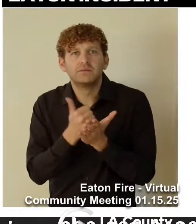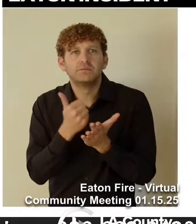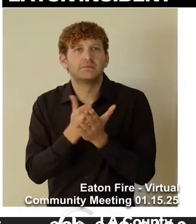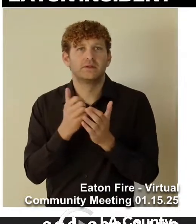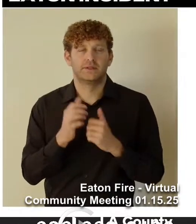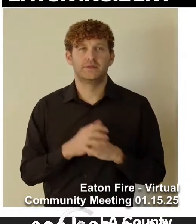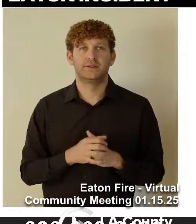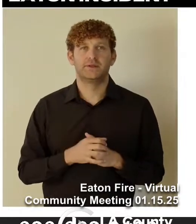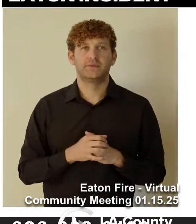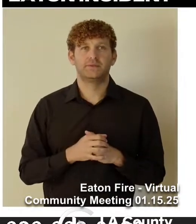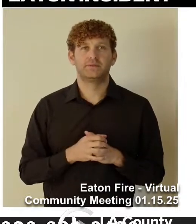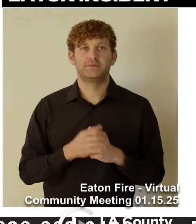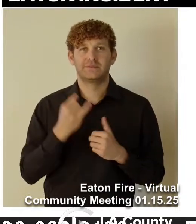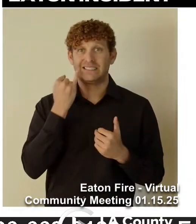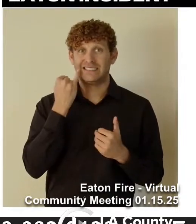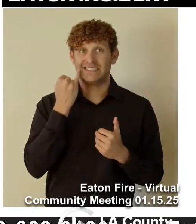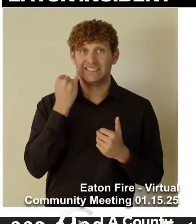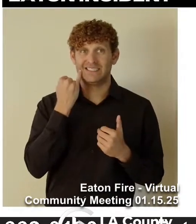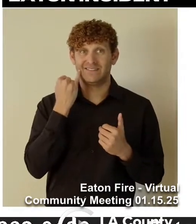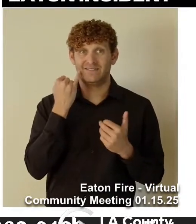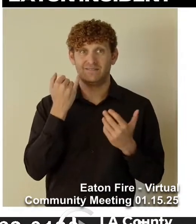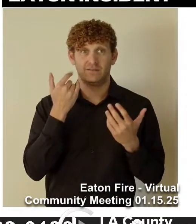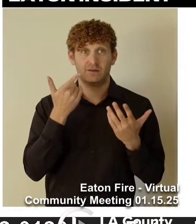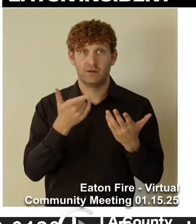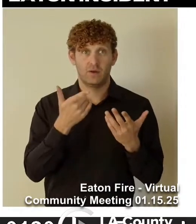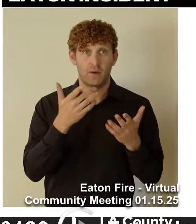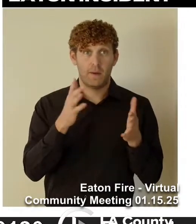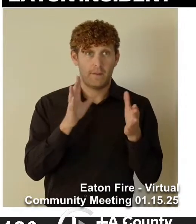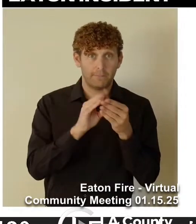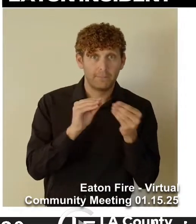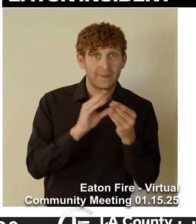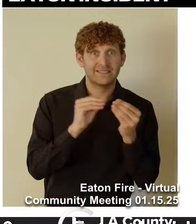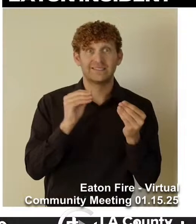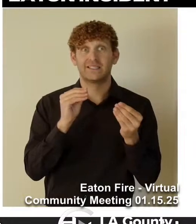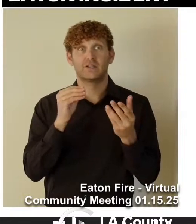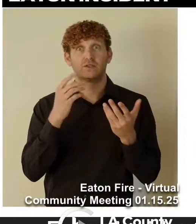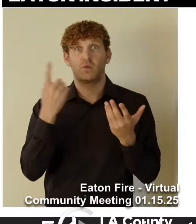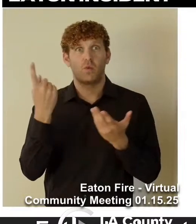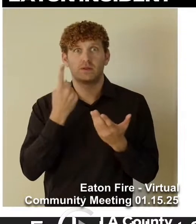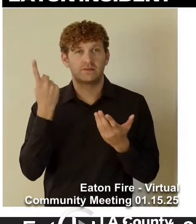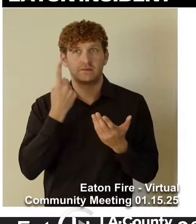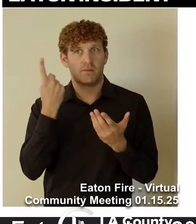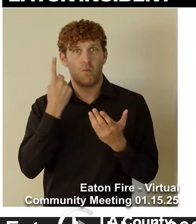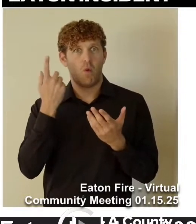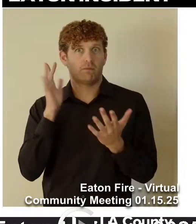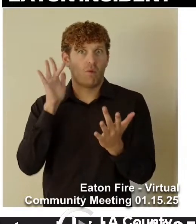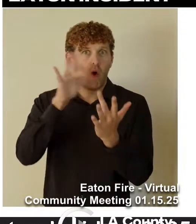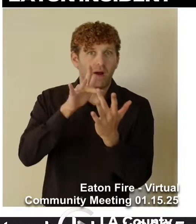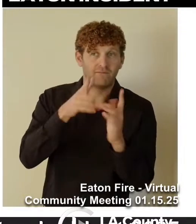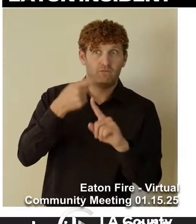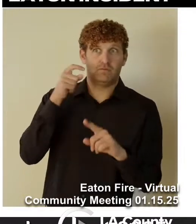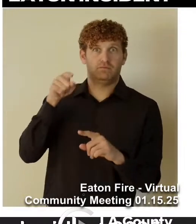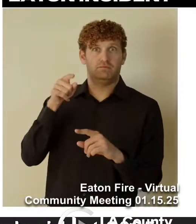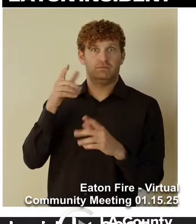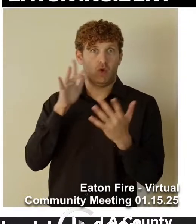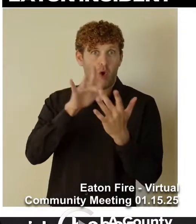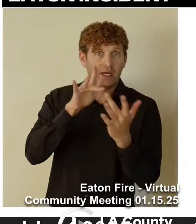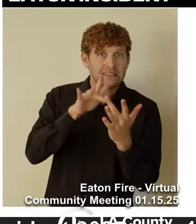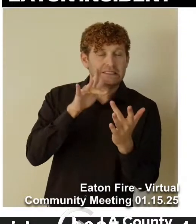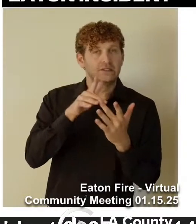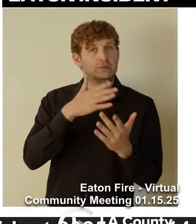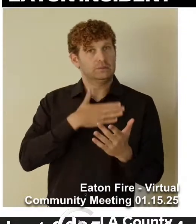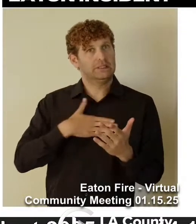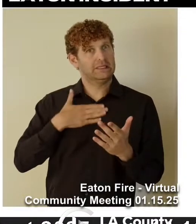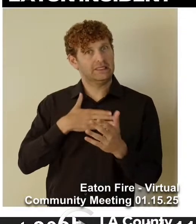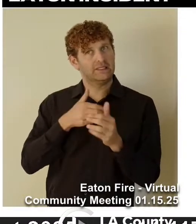have received a message or a call from a Red Cross representative, please follow the steps outlined in that message